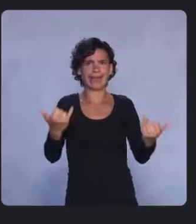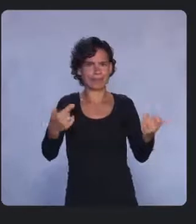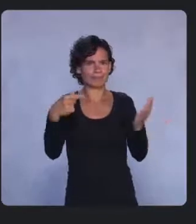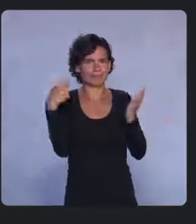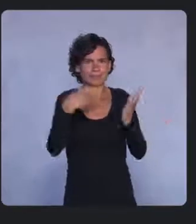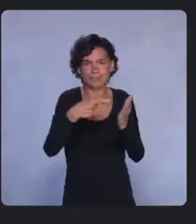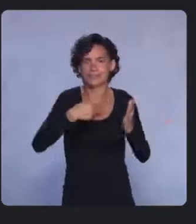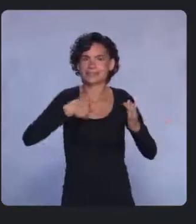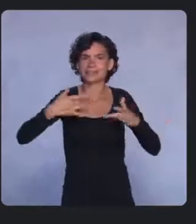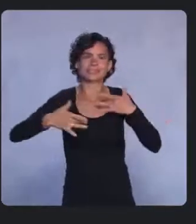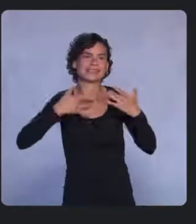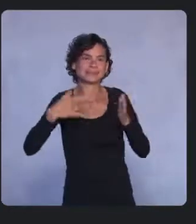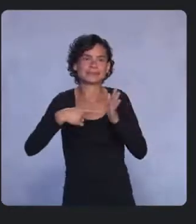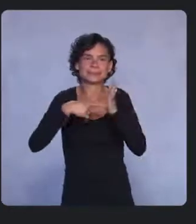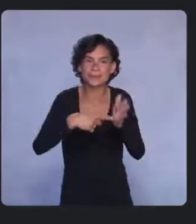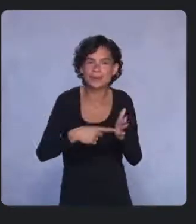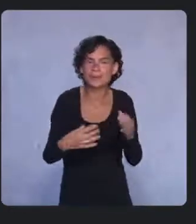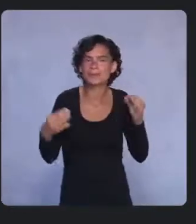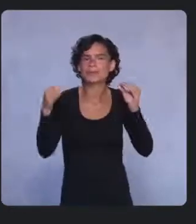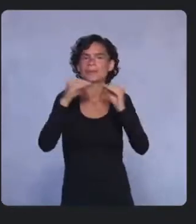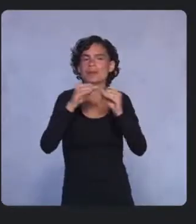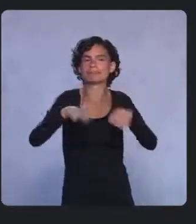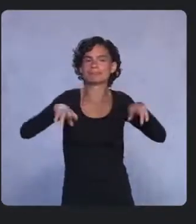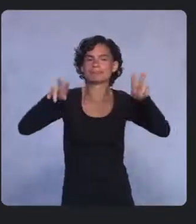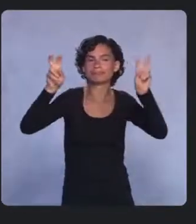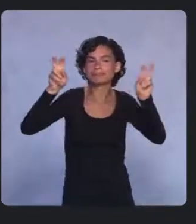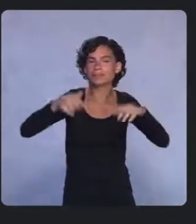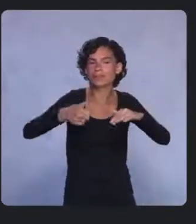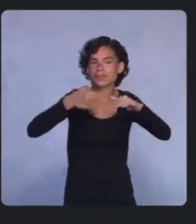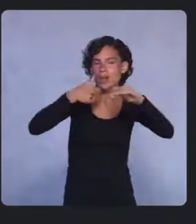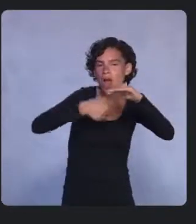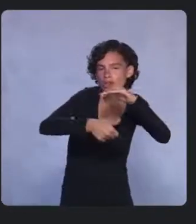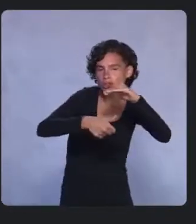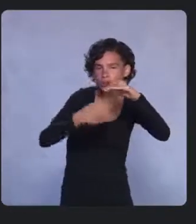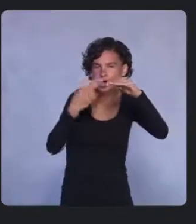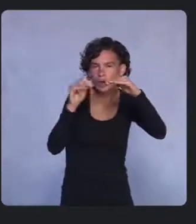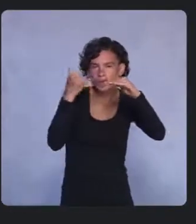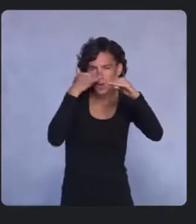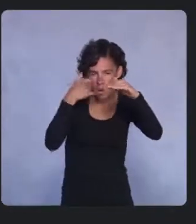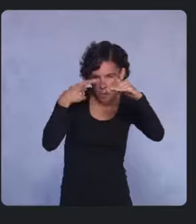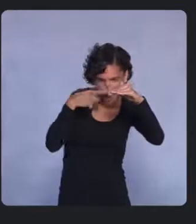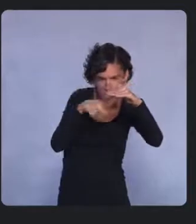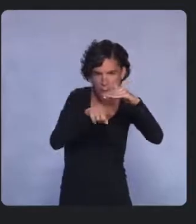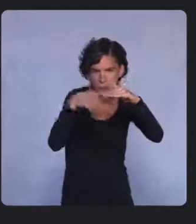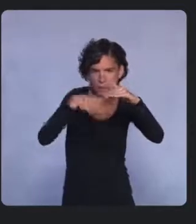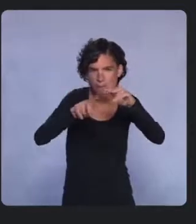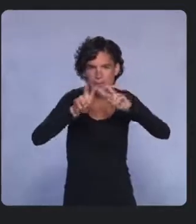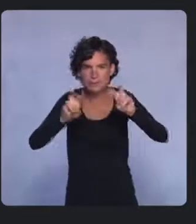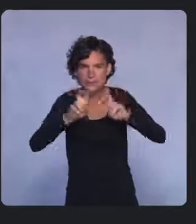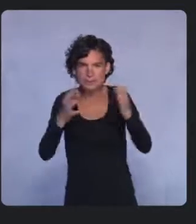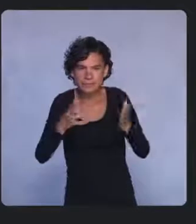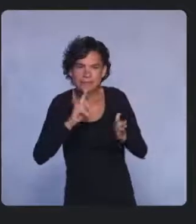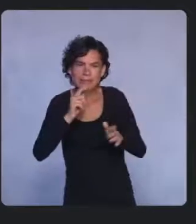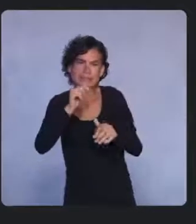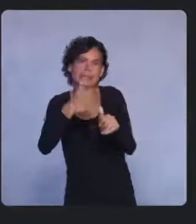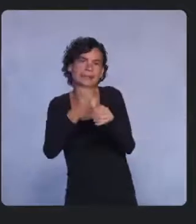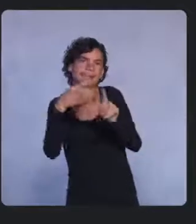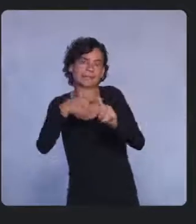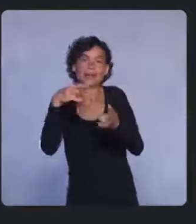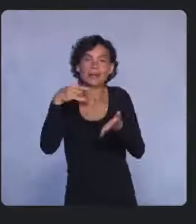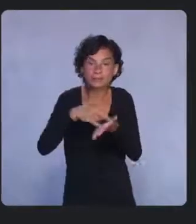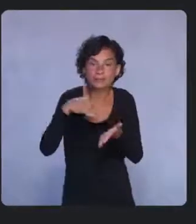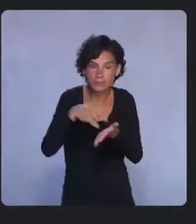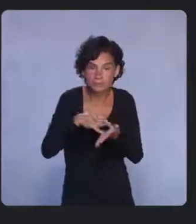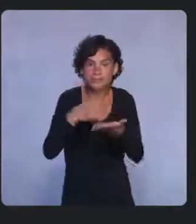share more on under-the-hood privacy, privacy that's baked into the heart of Android. As machine vision,